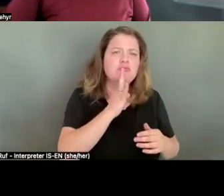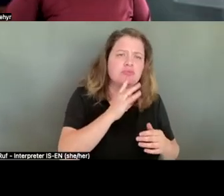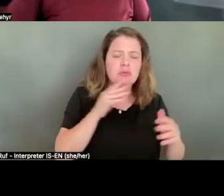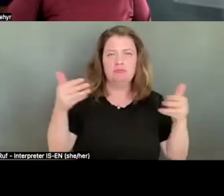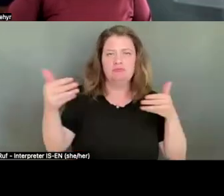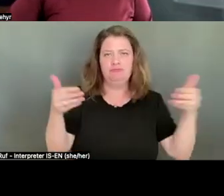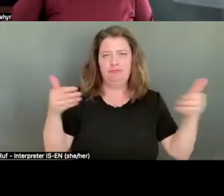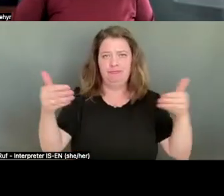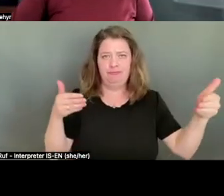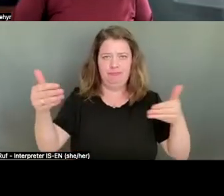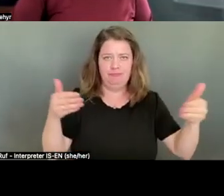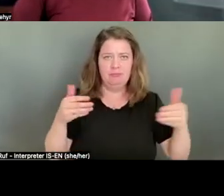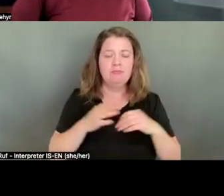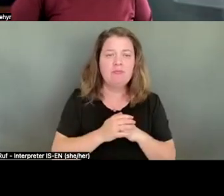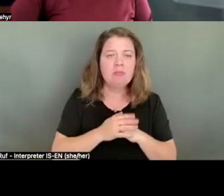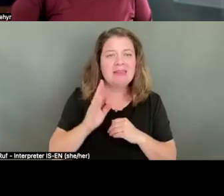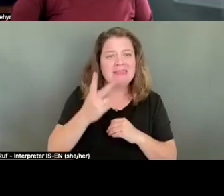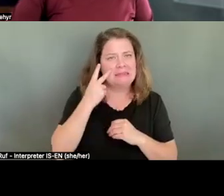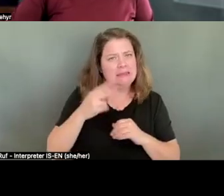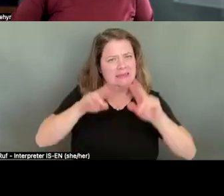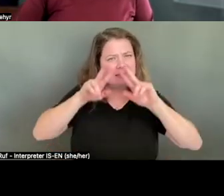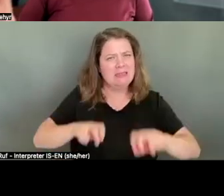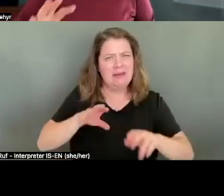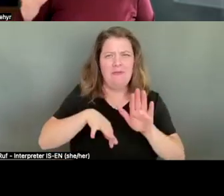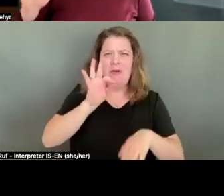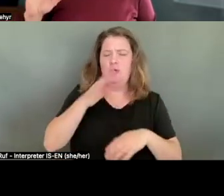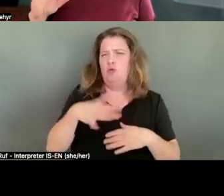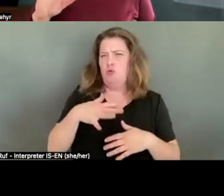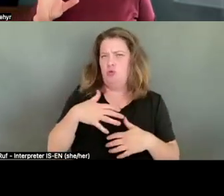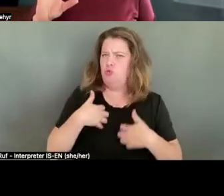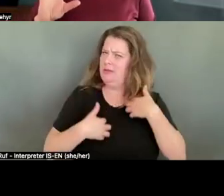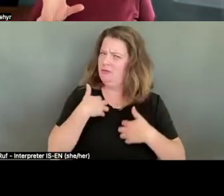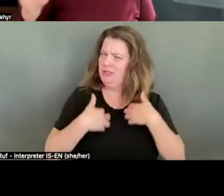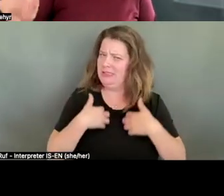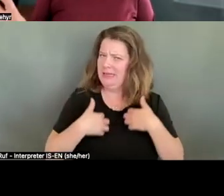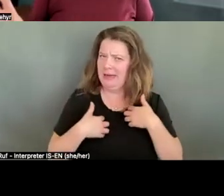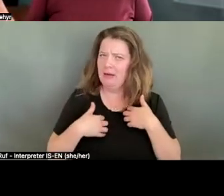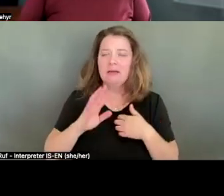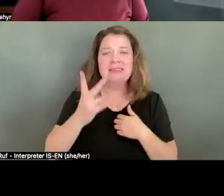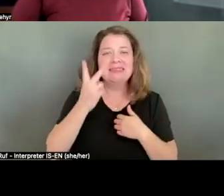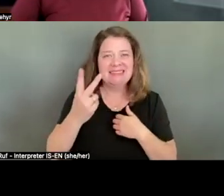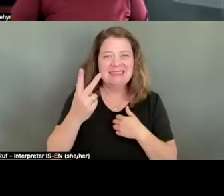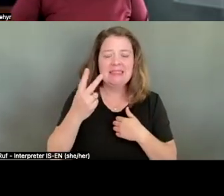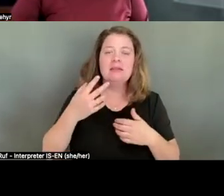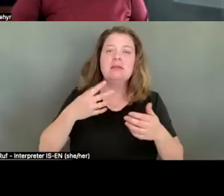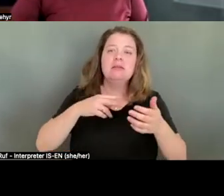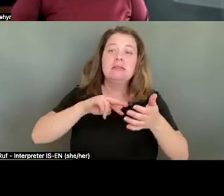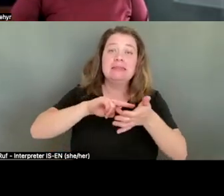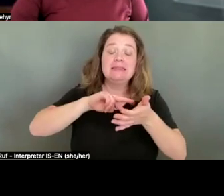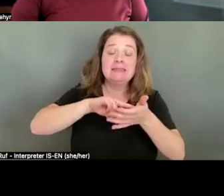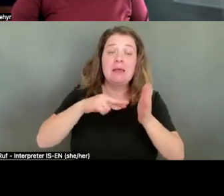we found in this study was really interesting. We found that words that are semantically closer to one